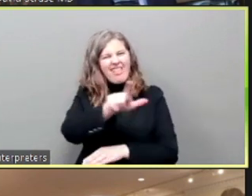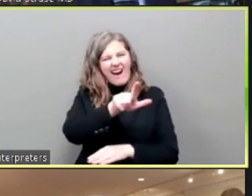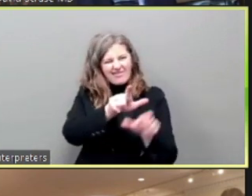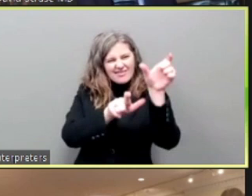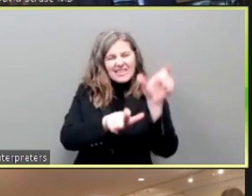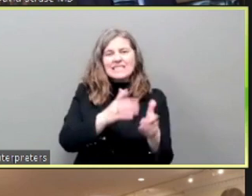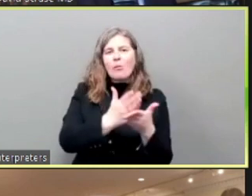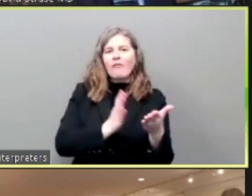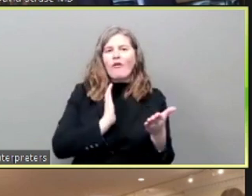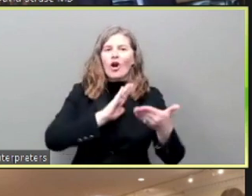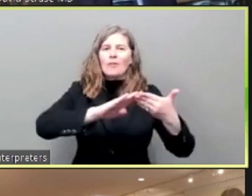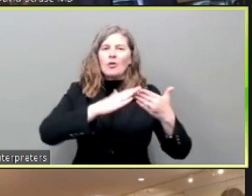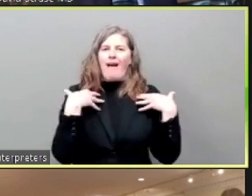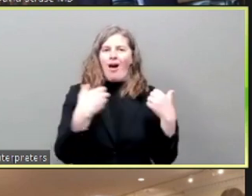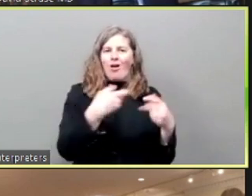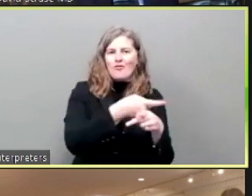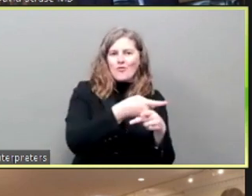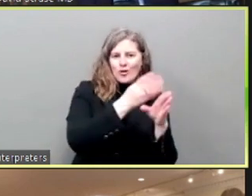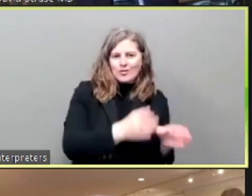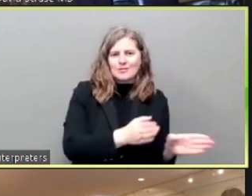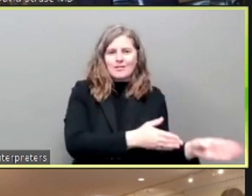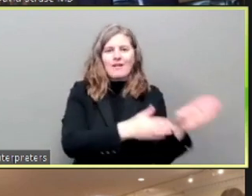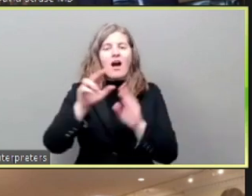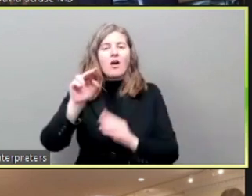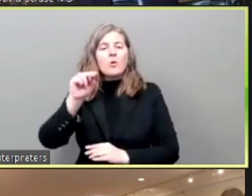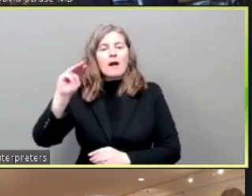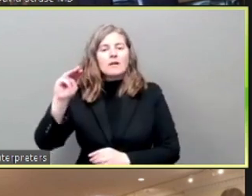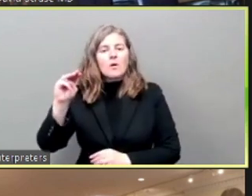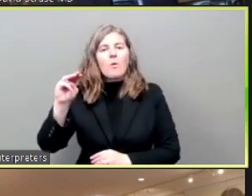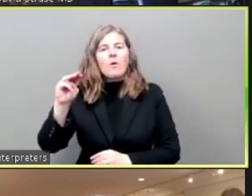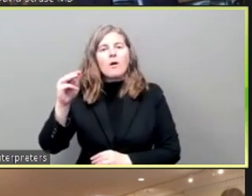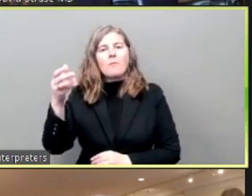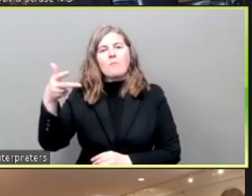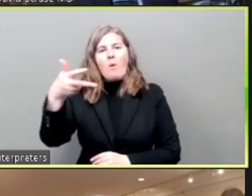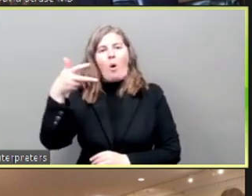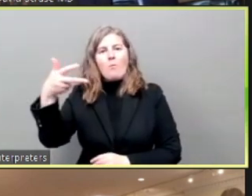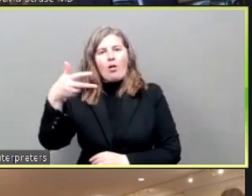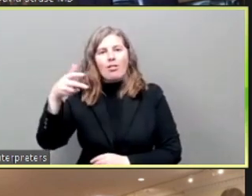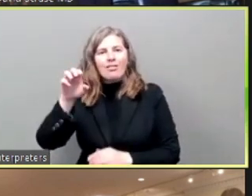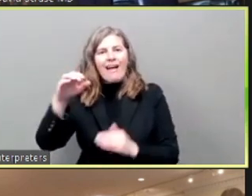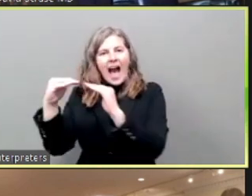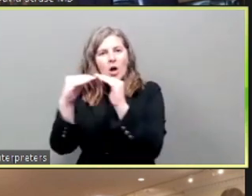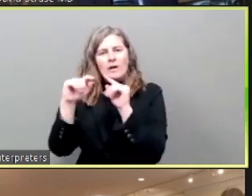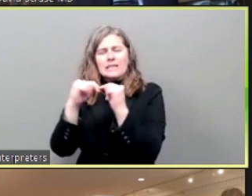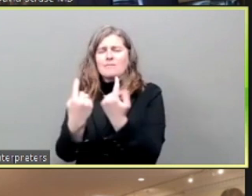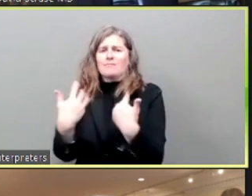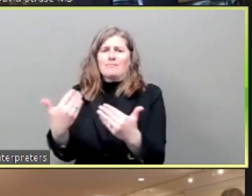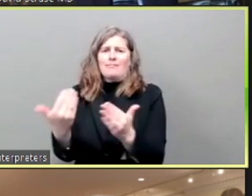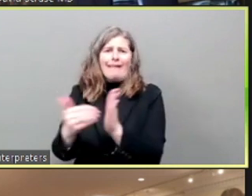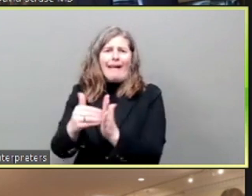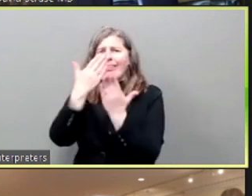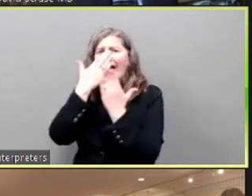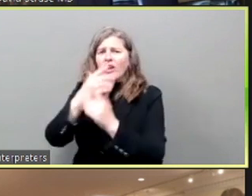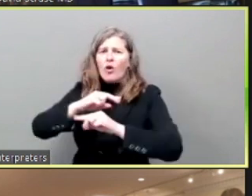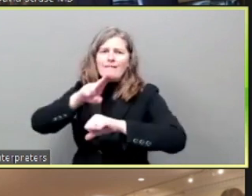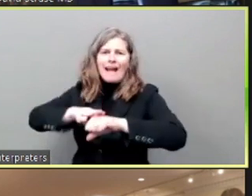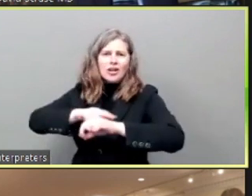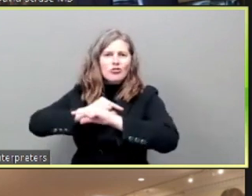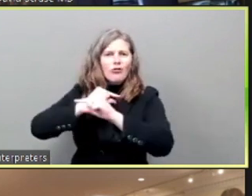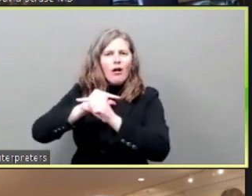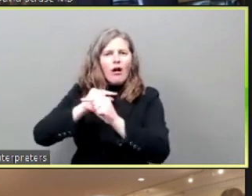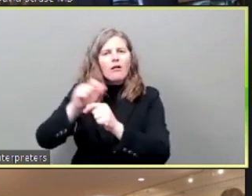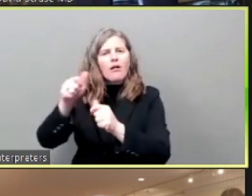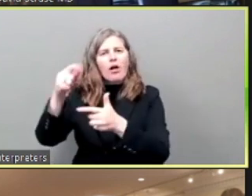then also our New Mexico Mobile Equity Team. And once again, big thanks to the National Guard and other organizations